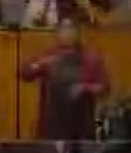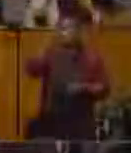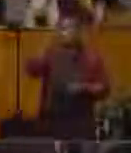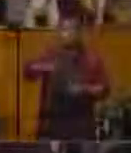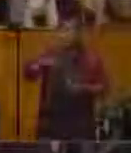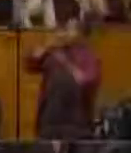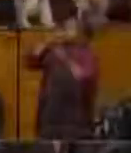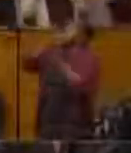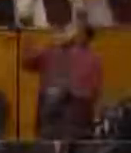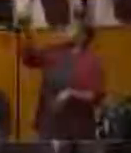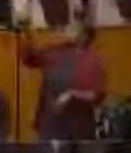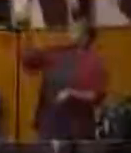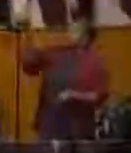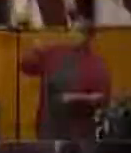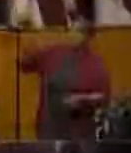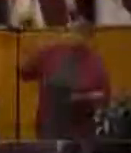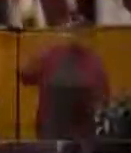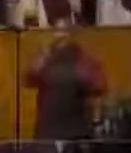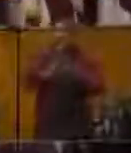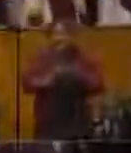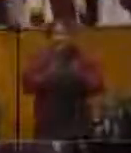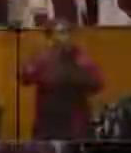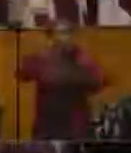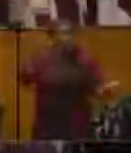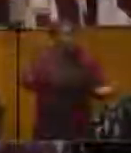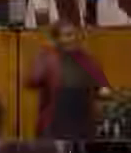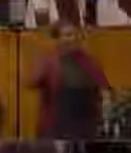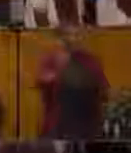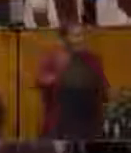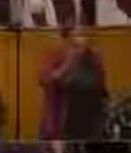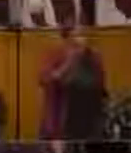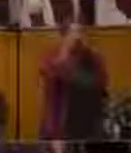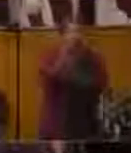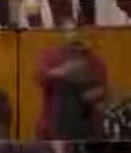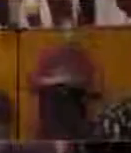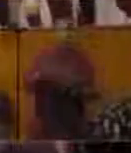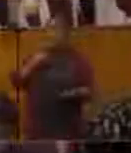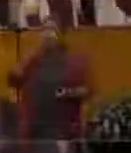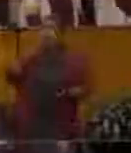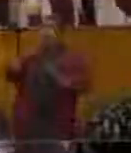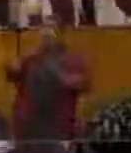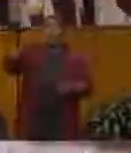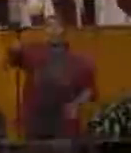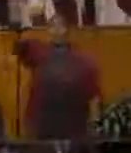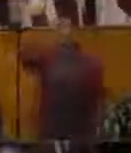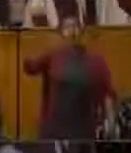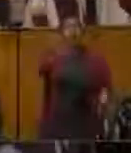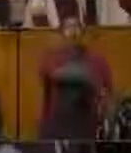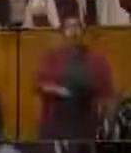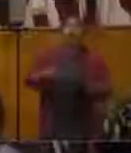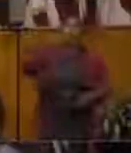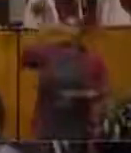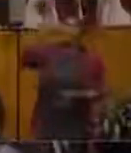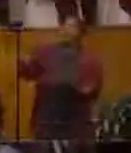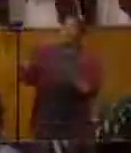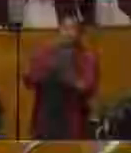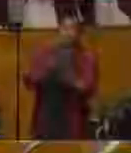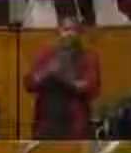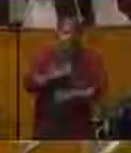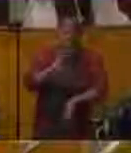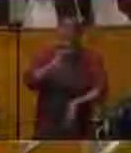to bless God back. Is there anybody here that's going to give God what God